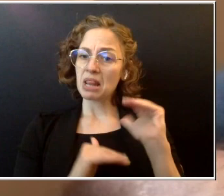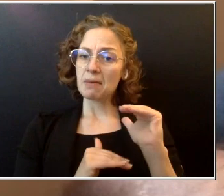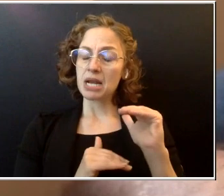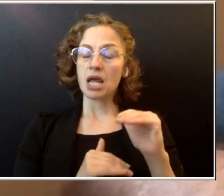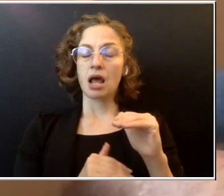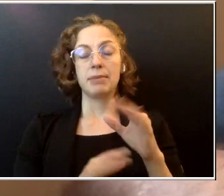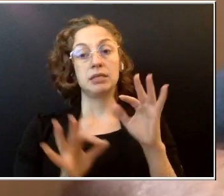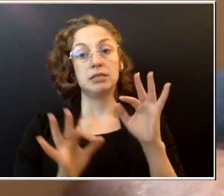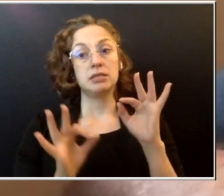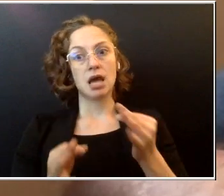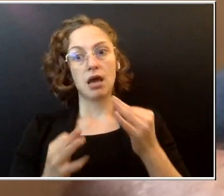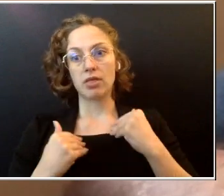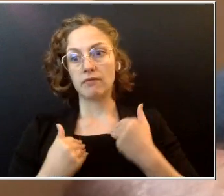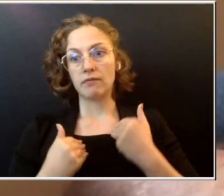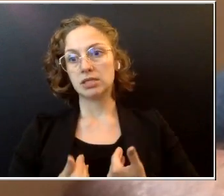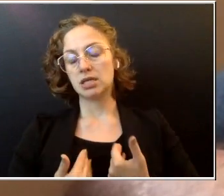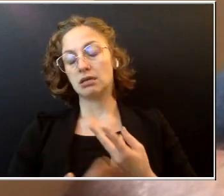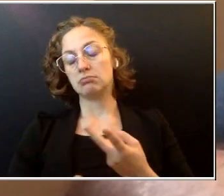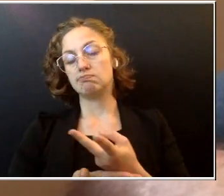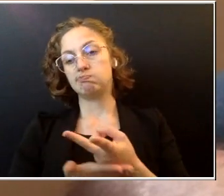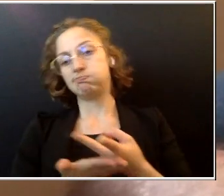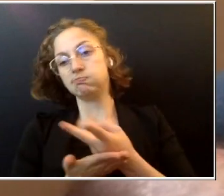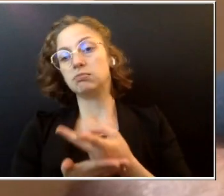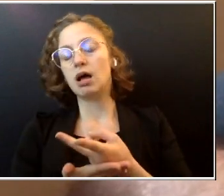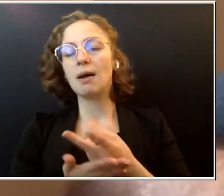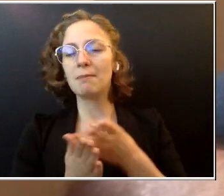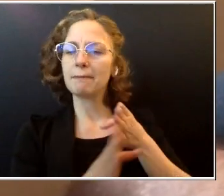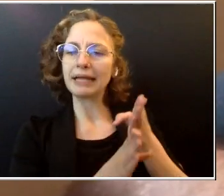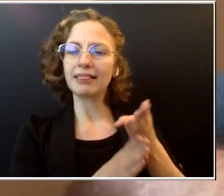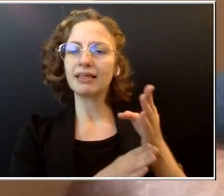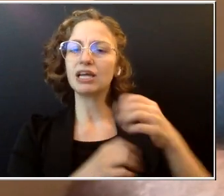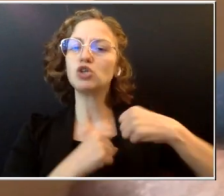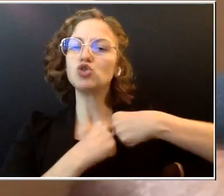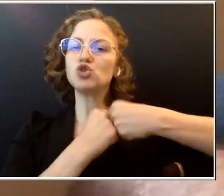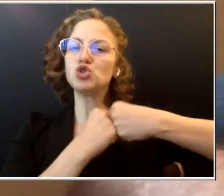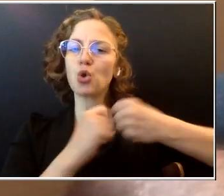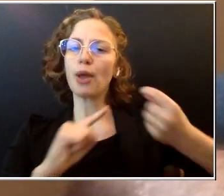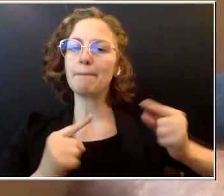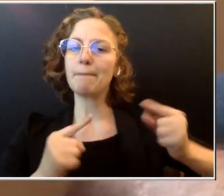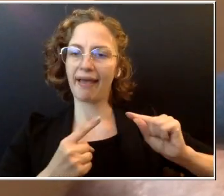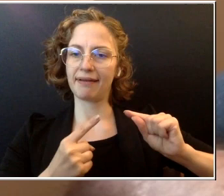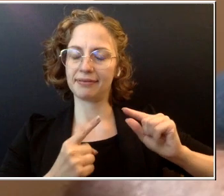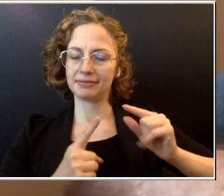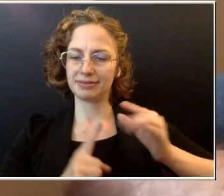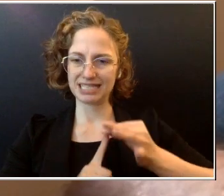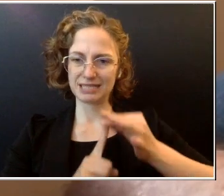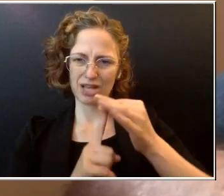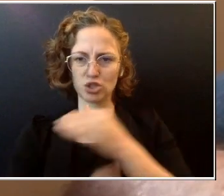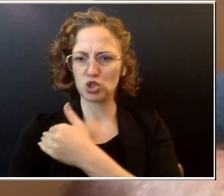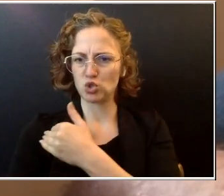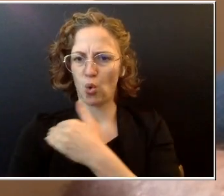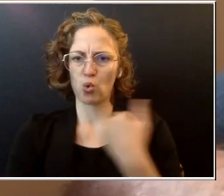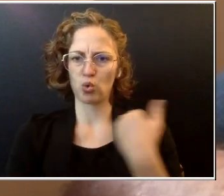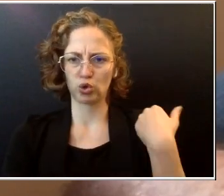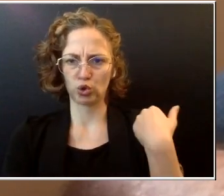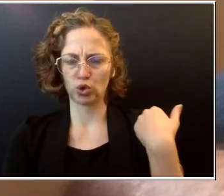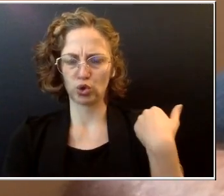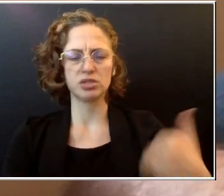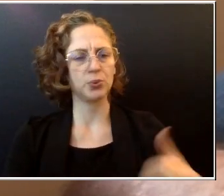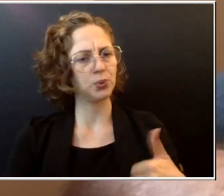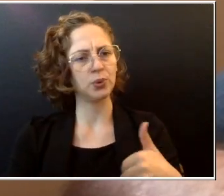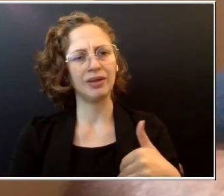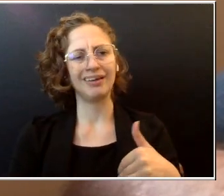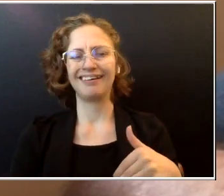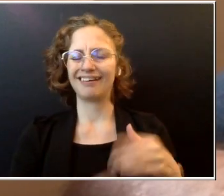exhaustion. Joint pain being the biggest one, especially in my shoulders. I just was very achy. But outside